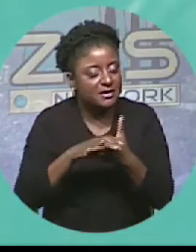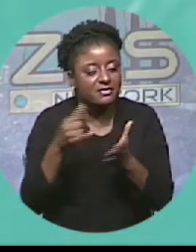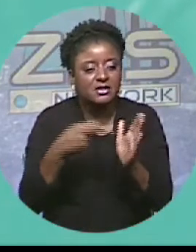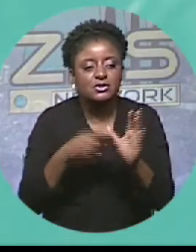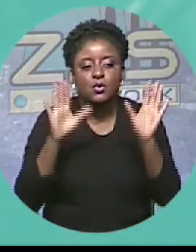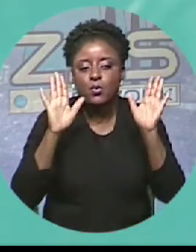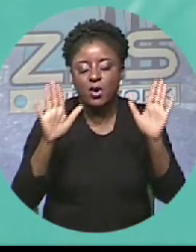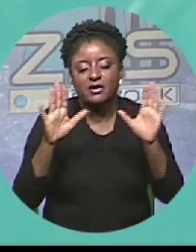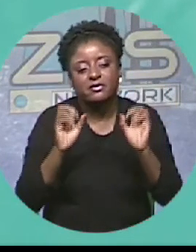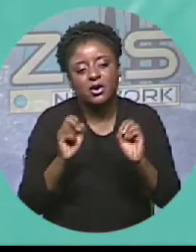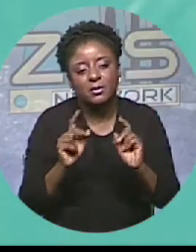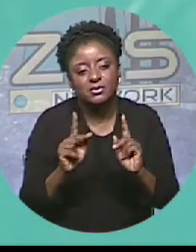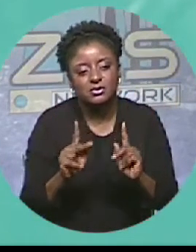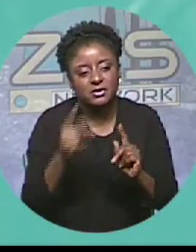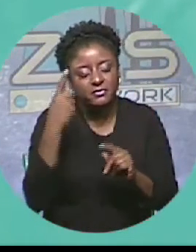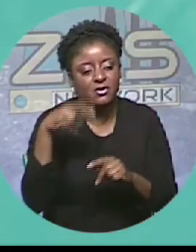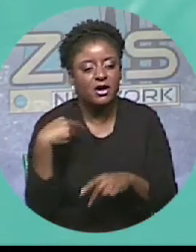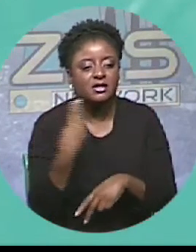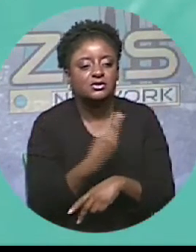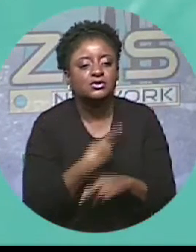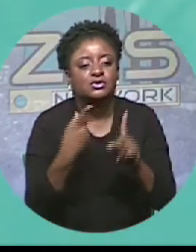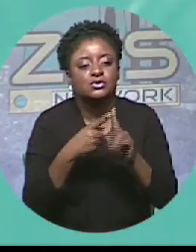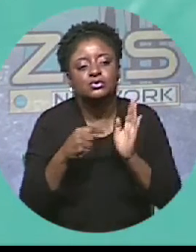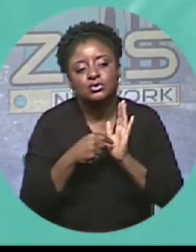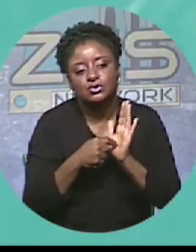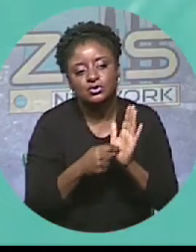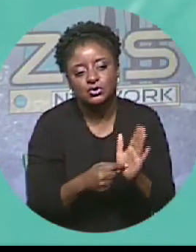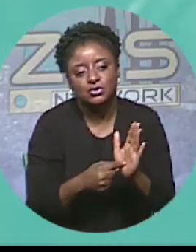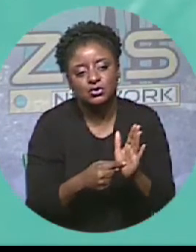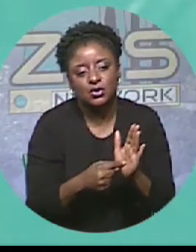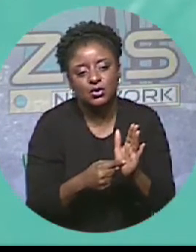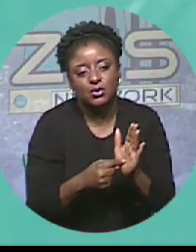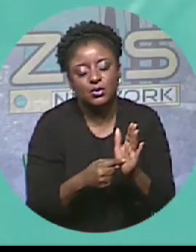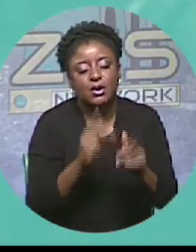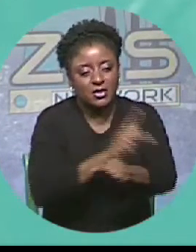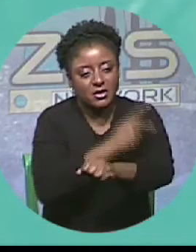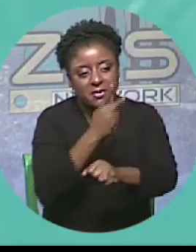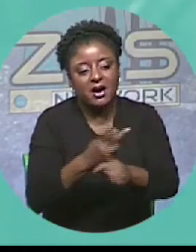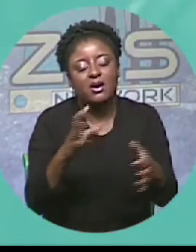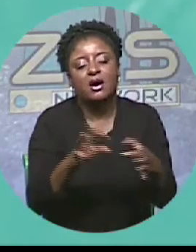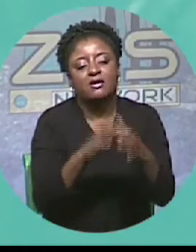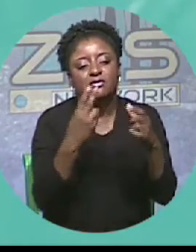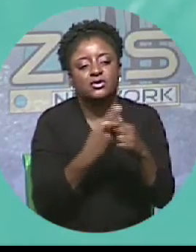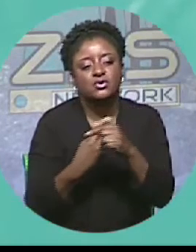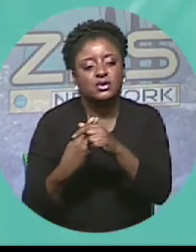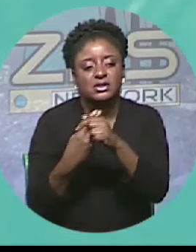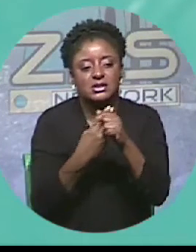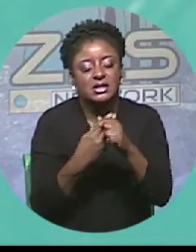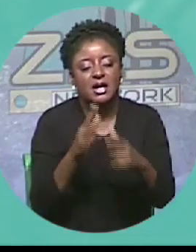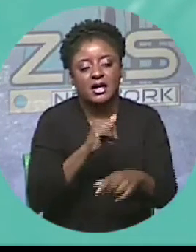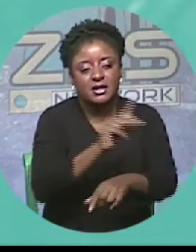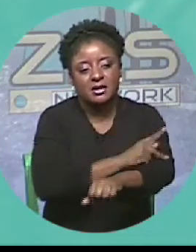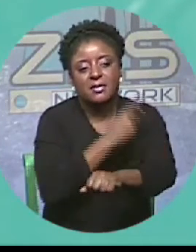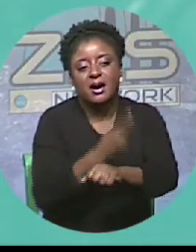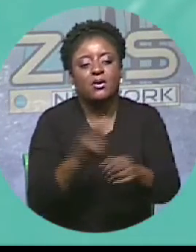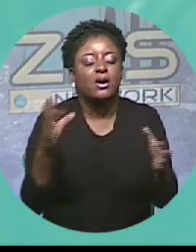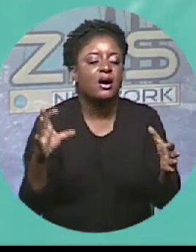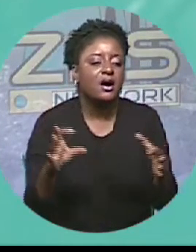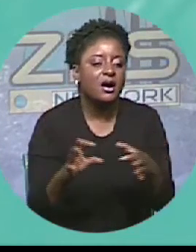wonderful opportunity for us to show the power of unity and the power